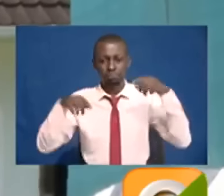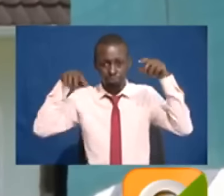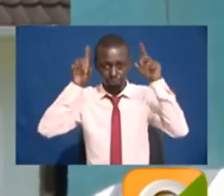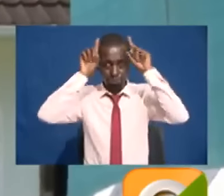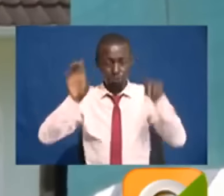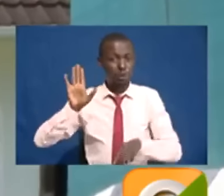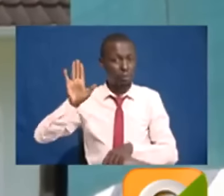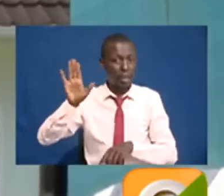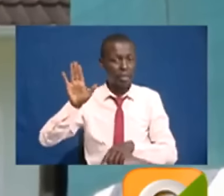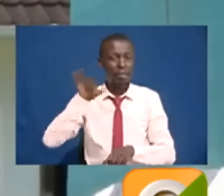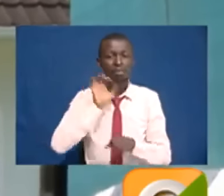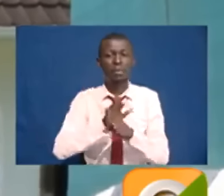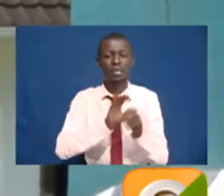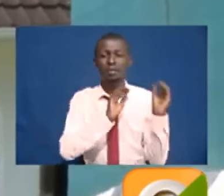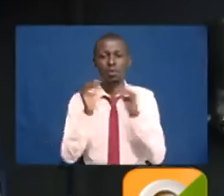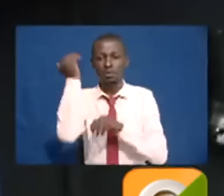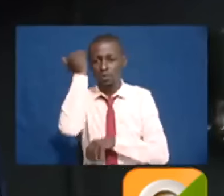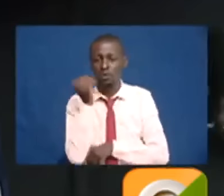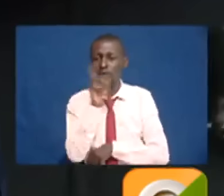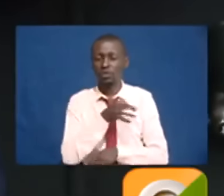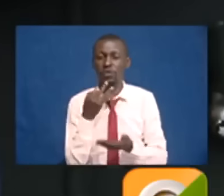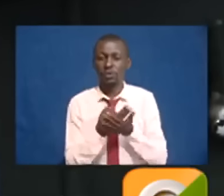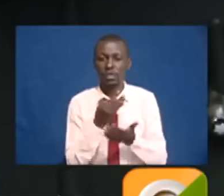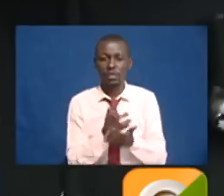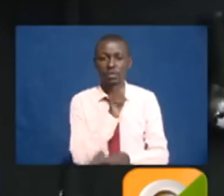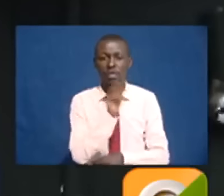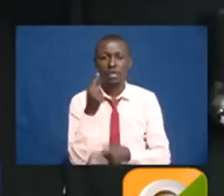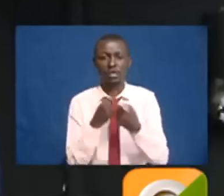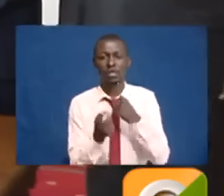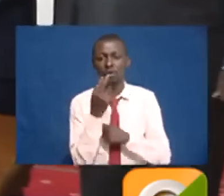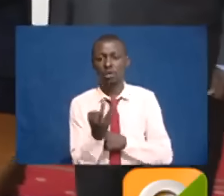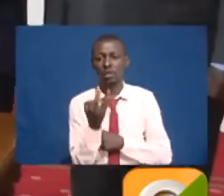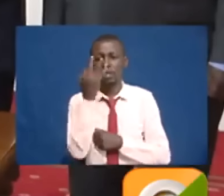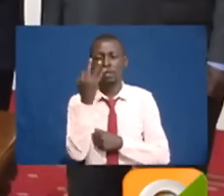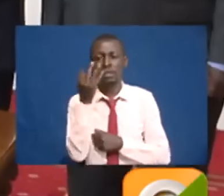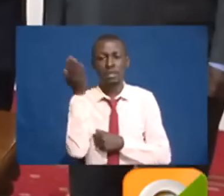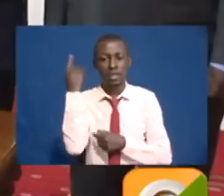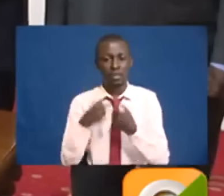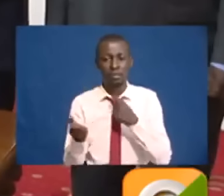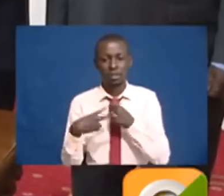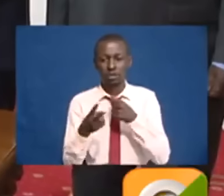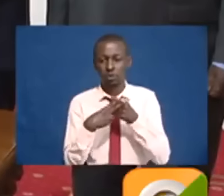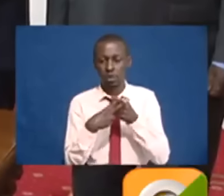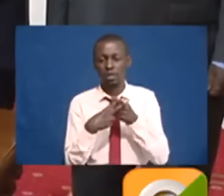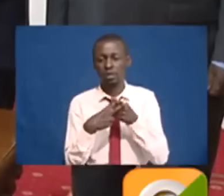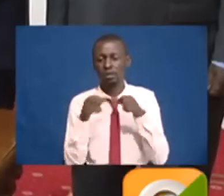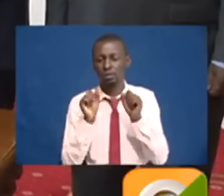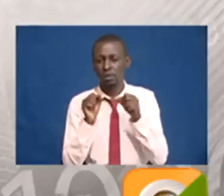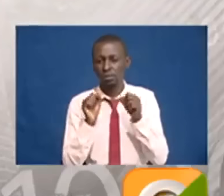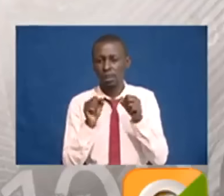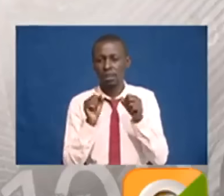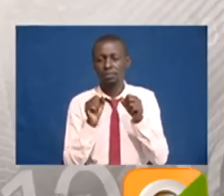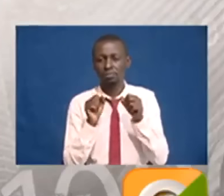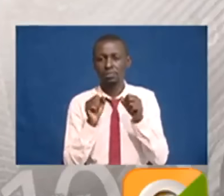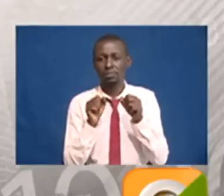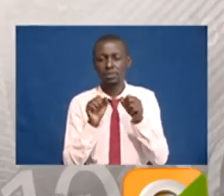challenged and defeated in court. In the Finance Act of 2023, enacted in June last year, the Electronic Tax Invoice Management